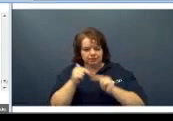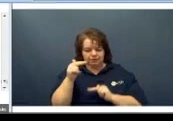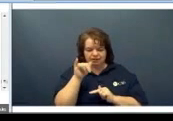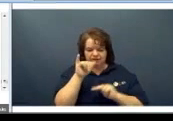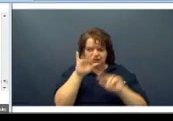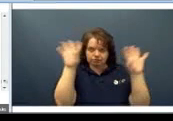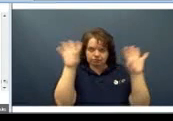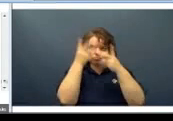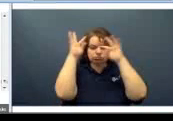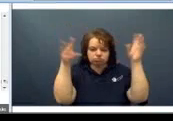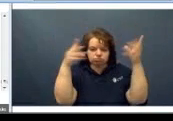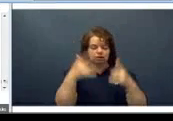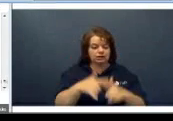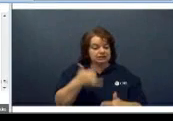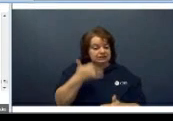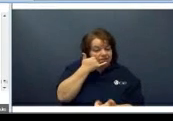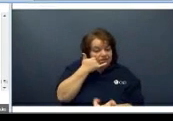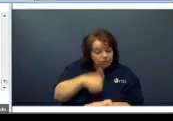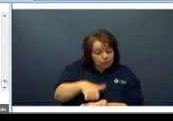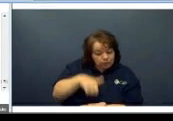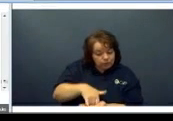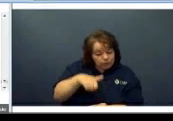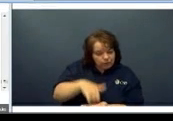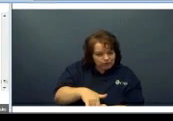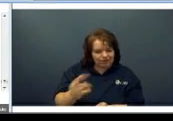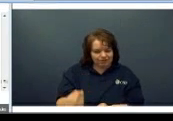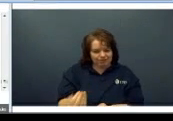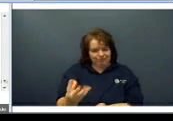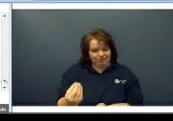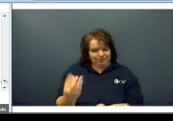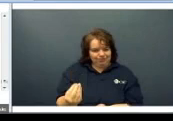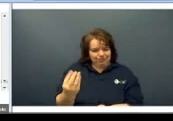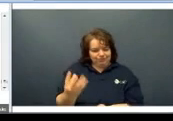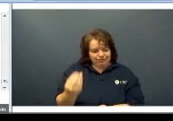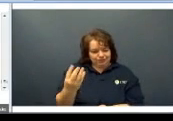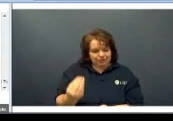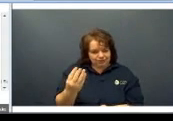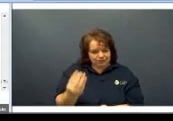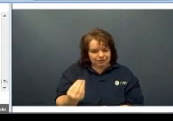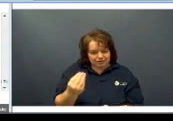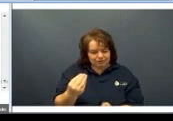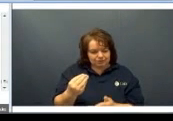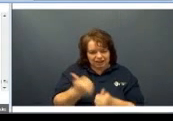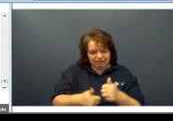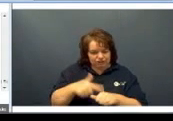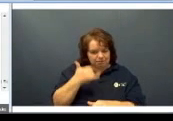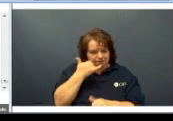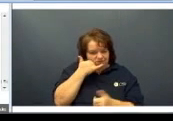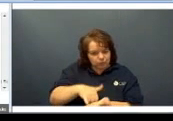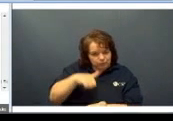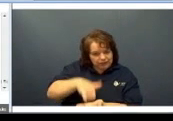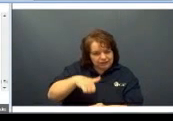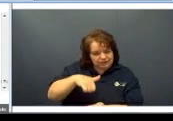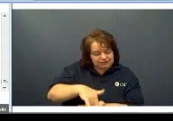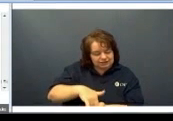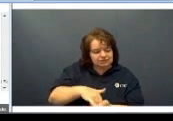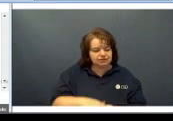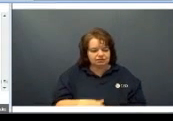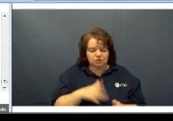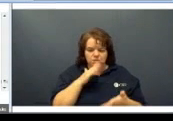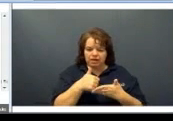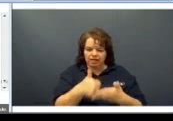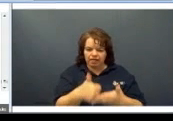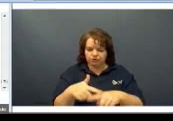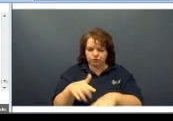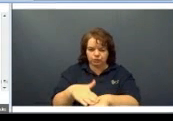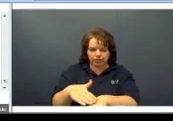an emergency that you have to leave the building. Telephone devices having a strobe light that goes off